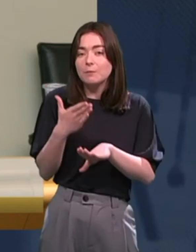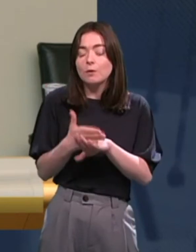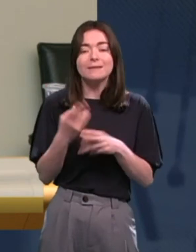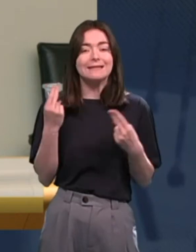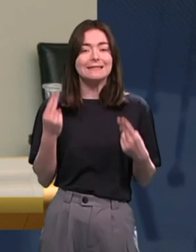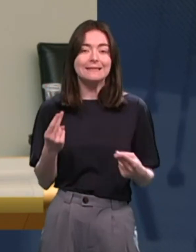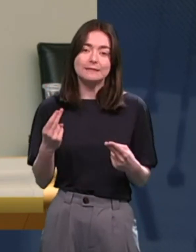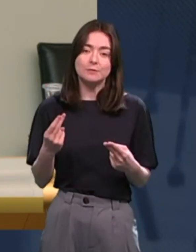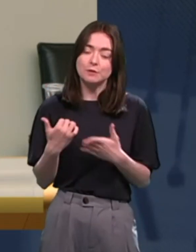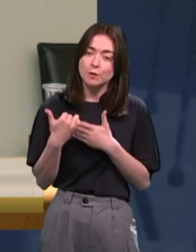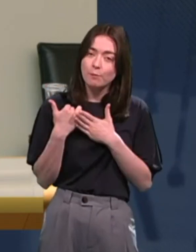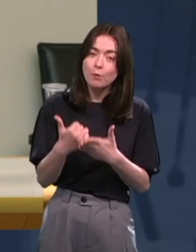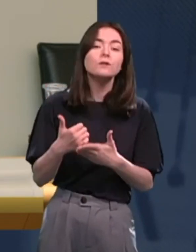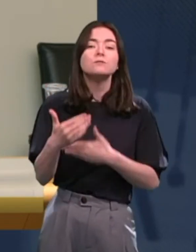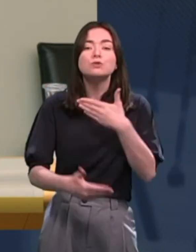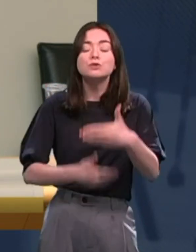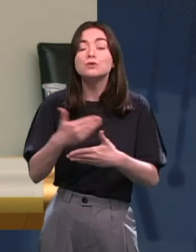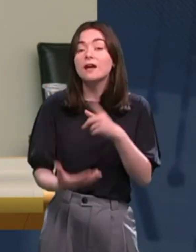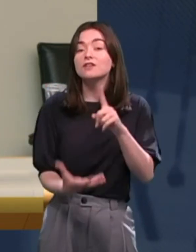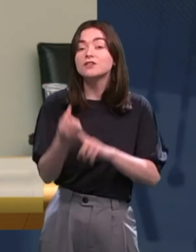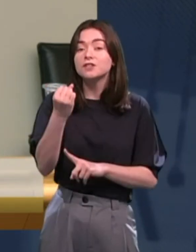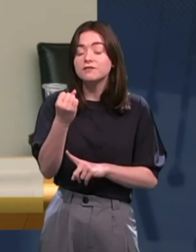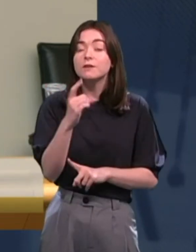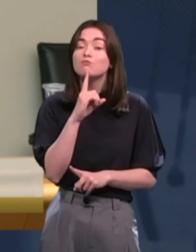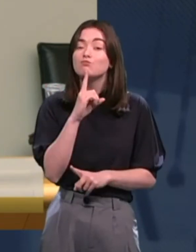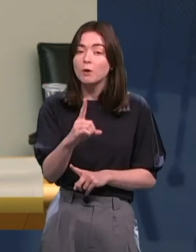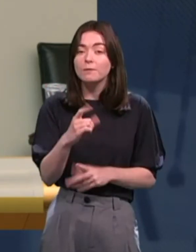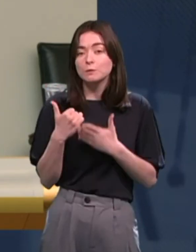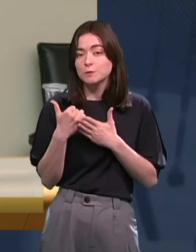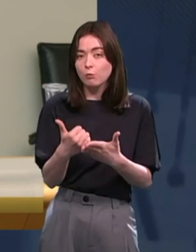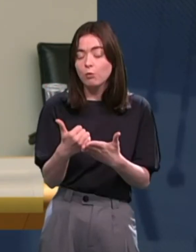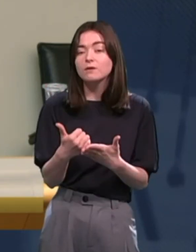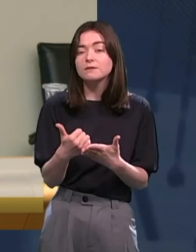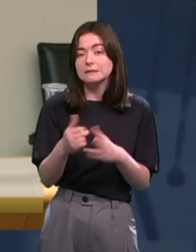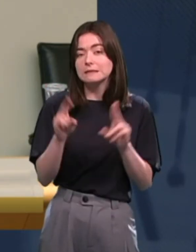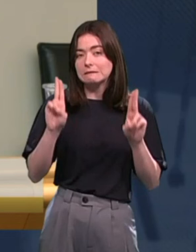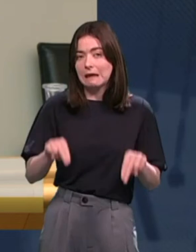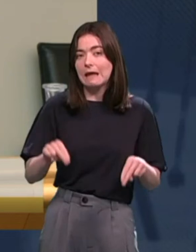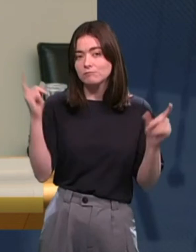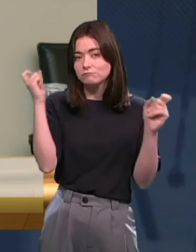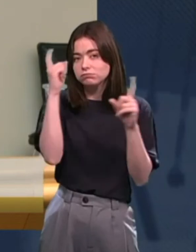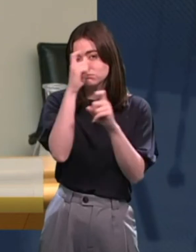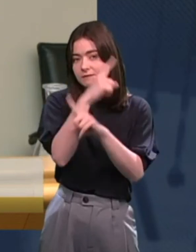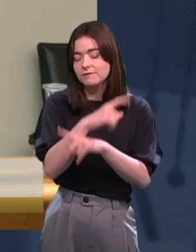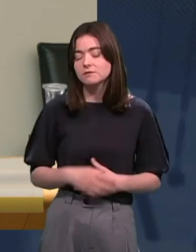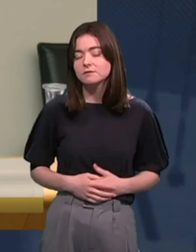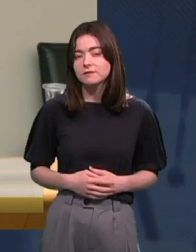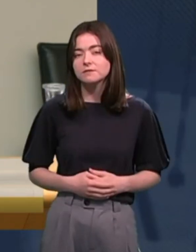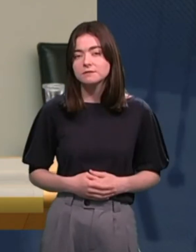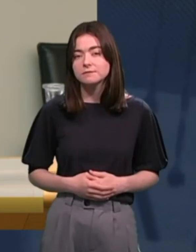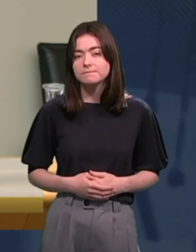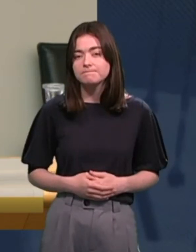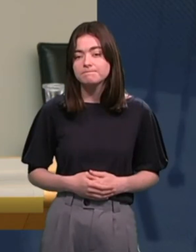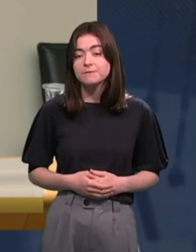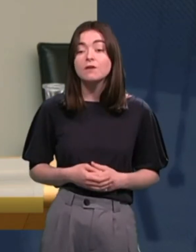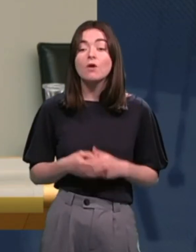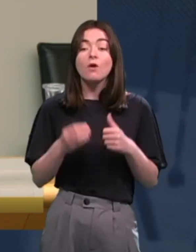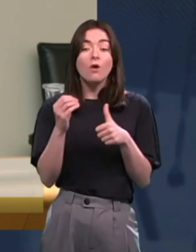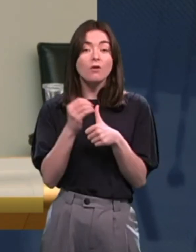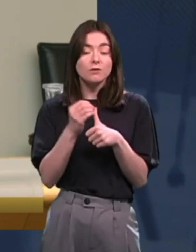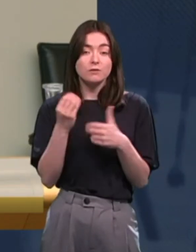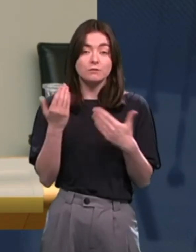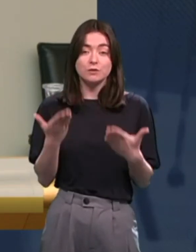to pursue that and to achieve that. But those supports can be difficult to find. The other thing that we do in social farming as well